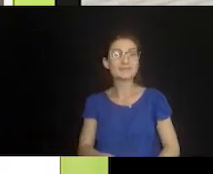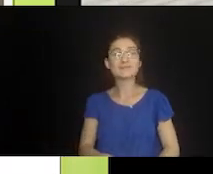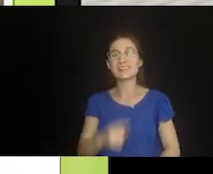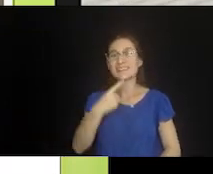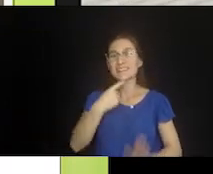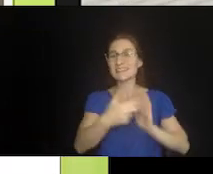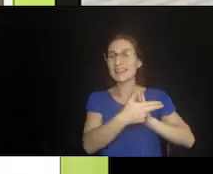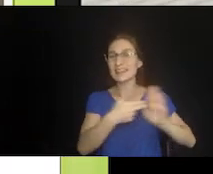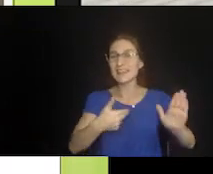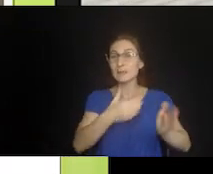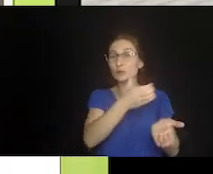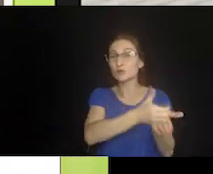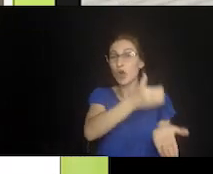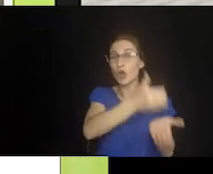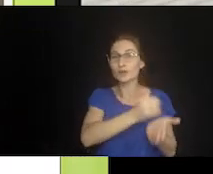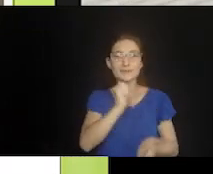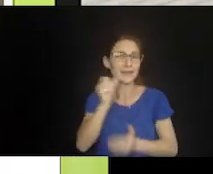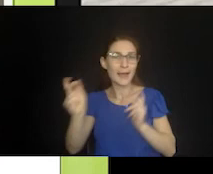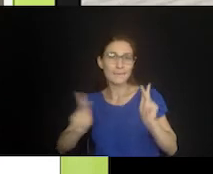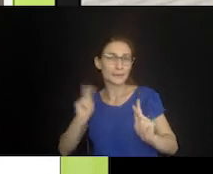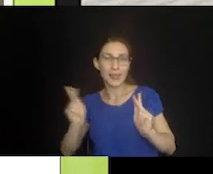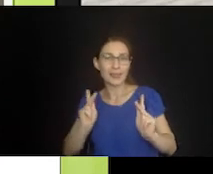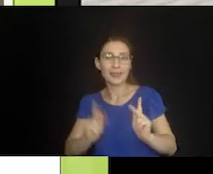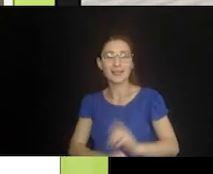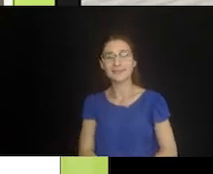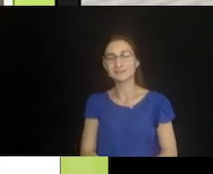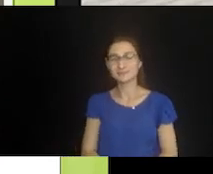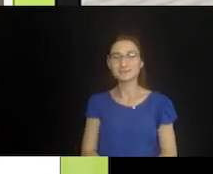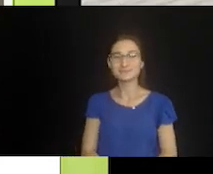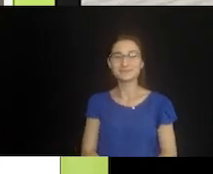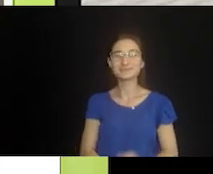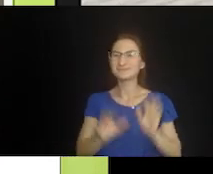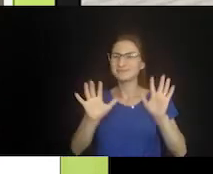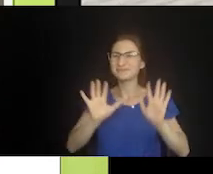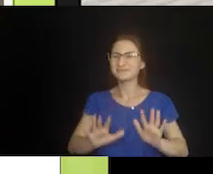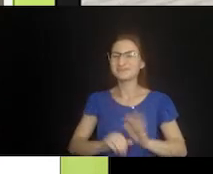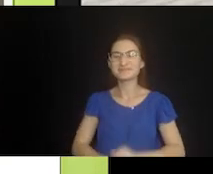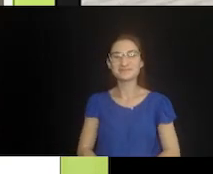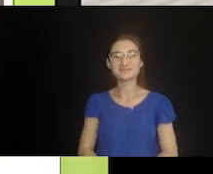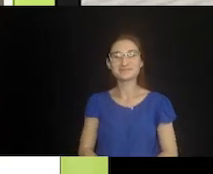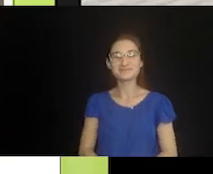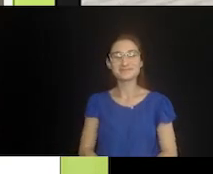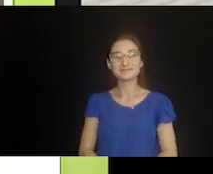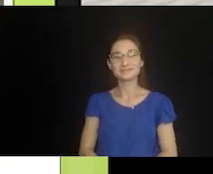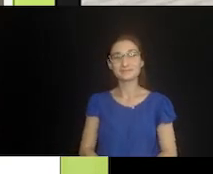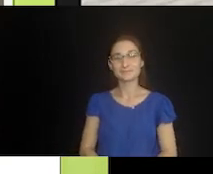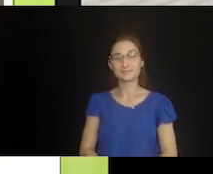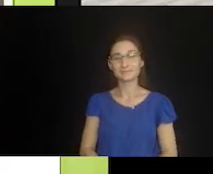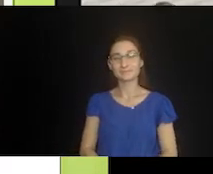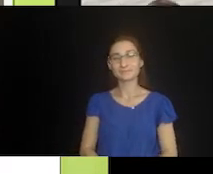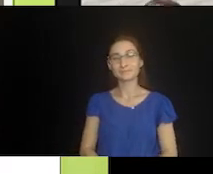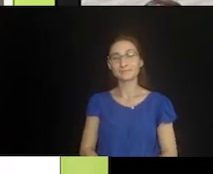masks too that say label jars not people. So those are great.